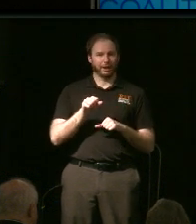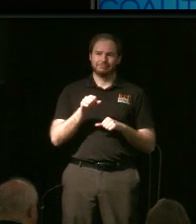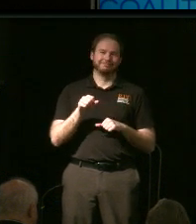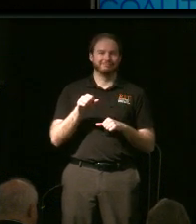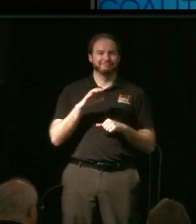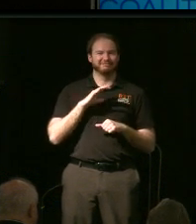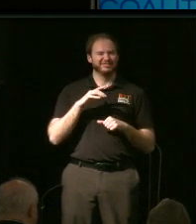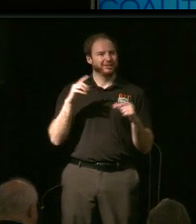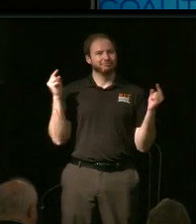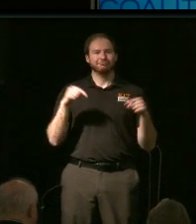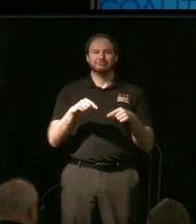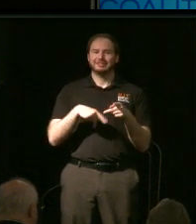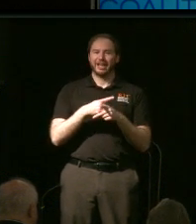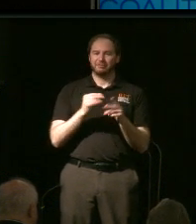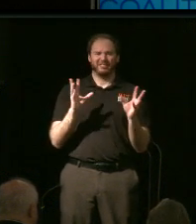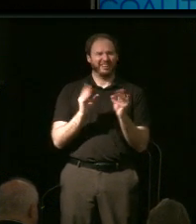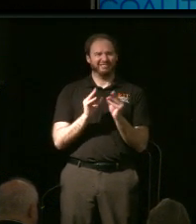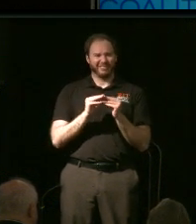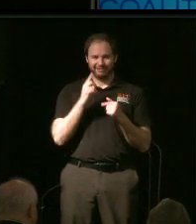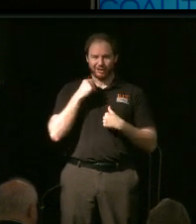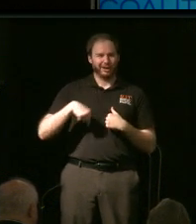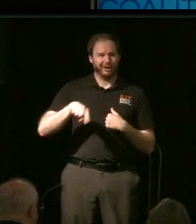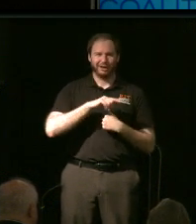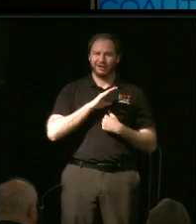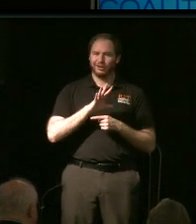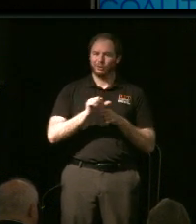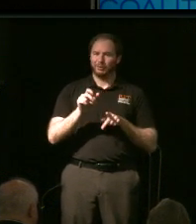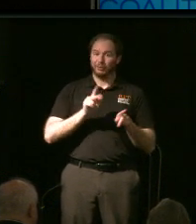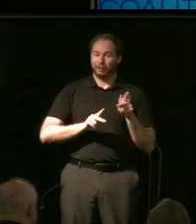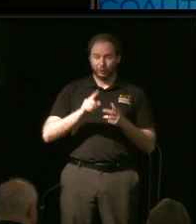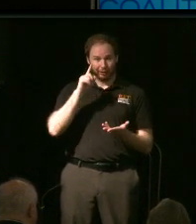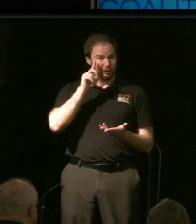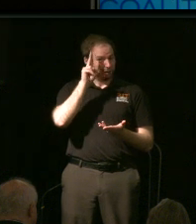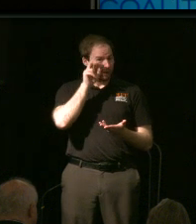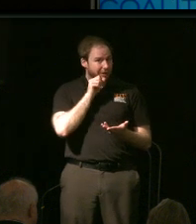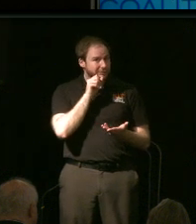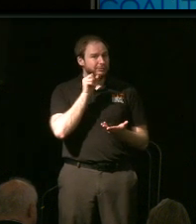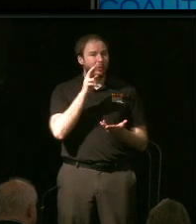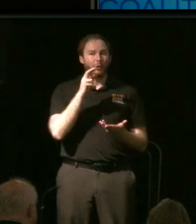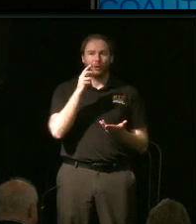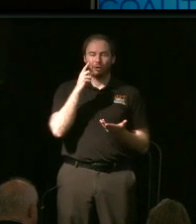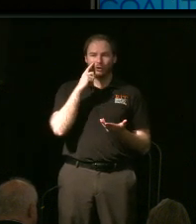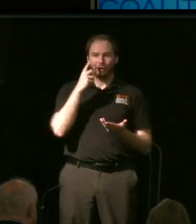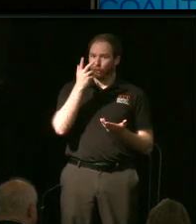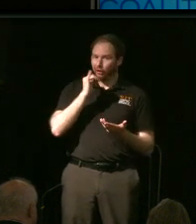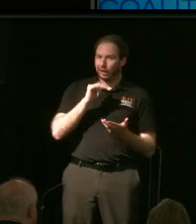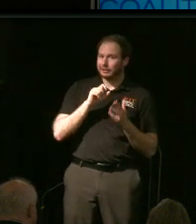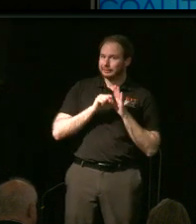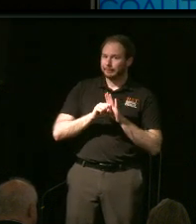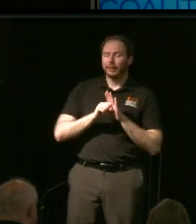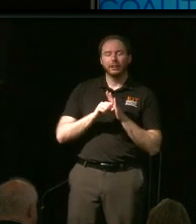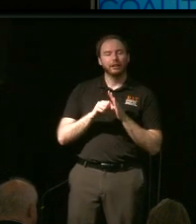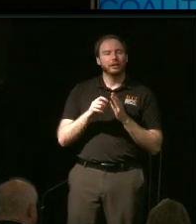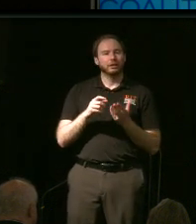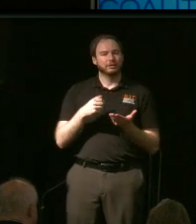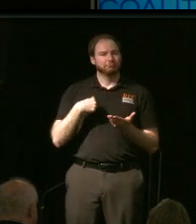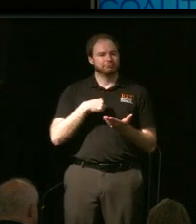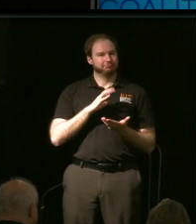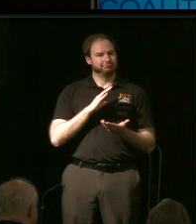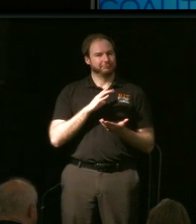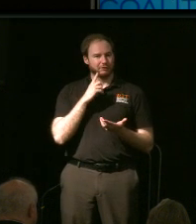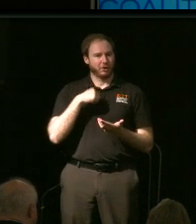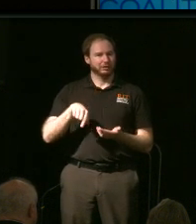here at this meeting with great people like us if you think you have Usher syndrome or something that looks like Usher syndrome. So that's a very good thing to